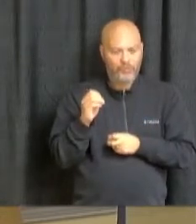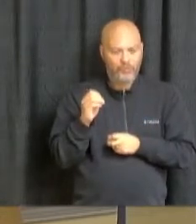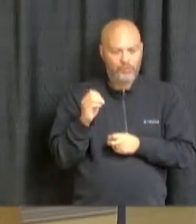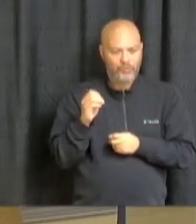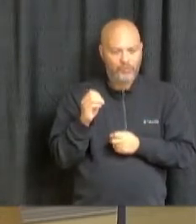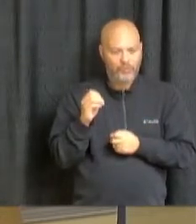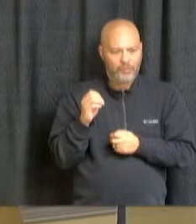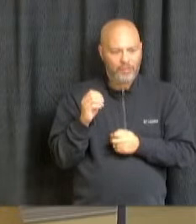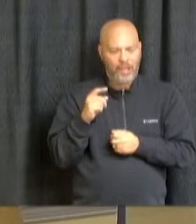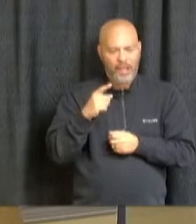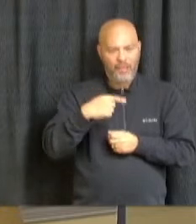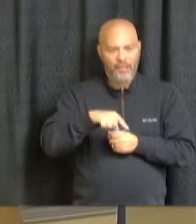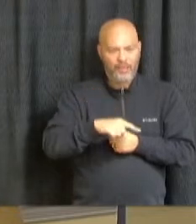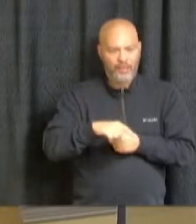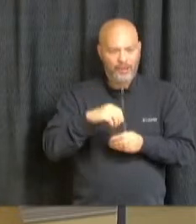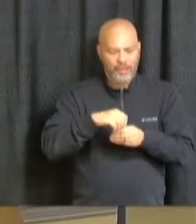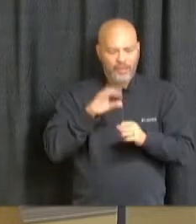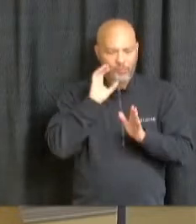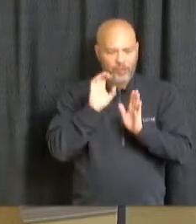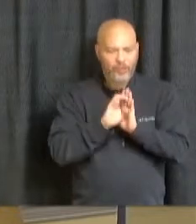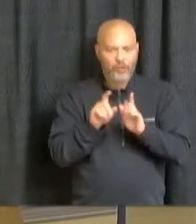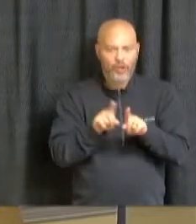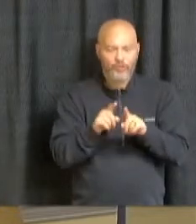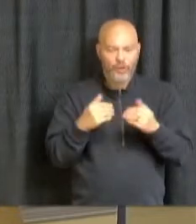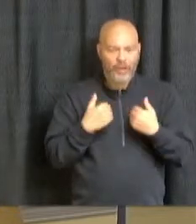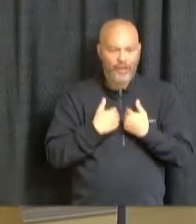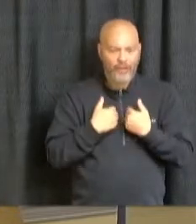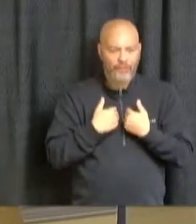it here? They have in the picture also the